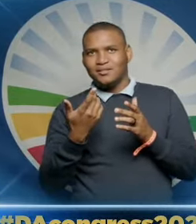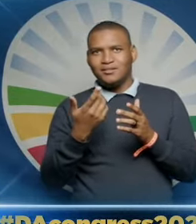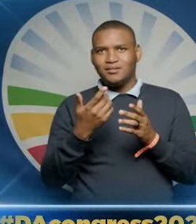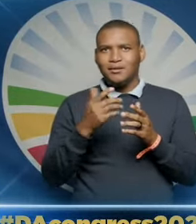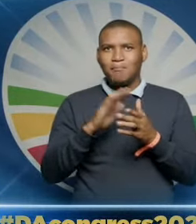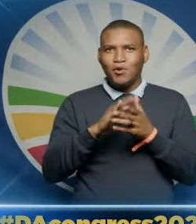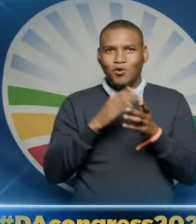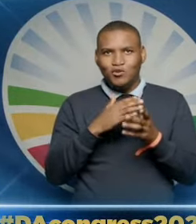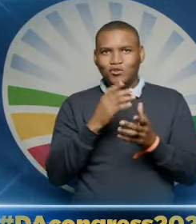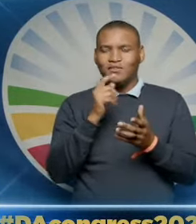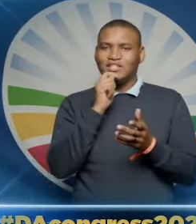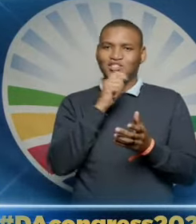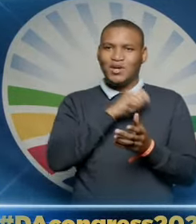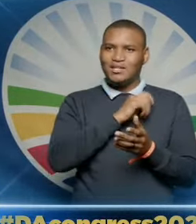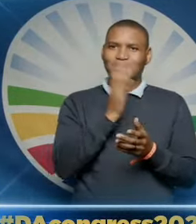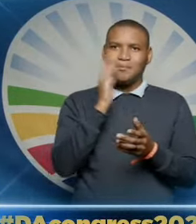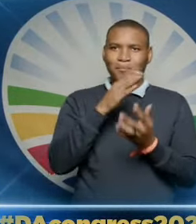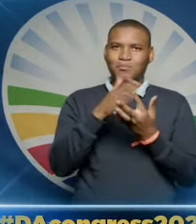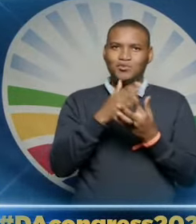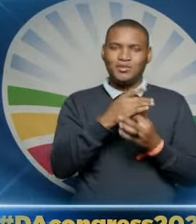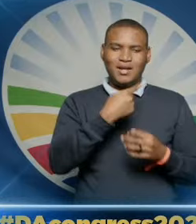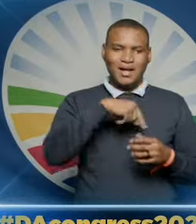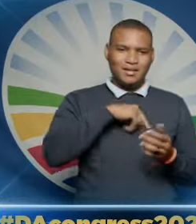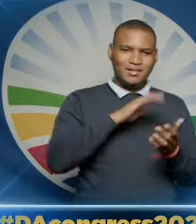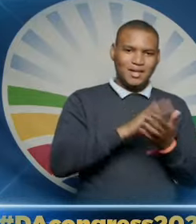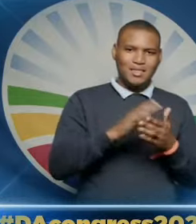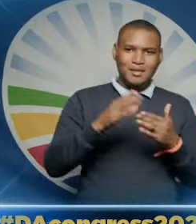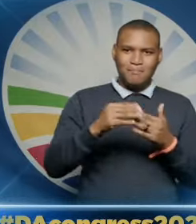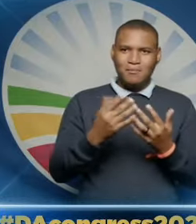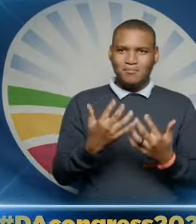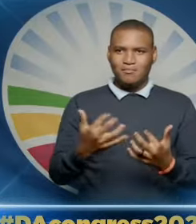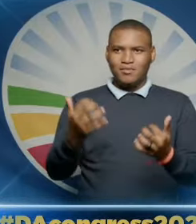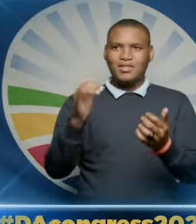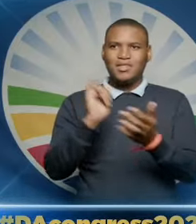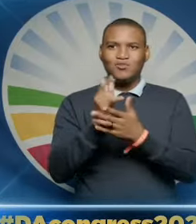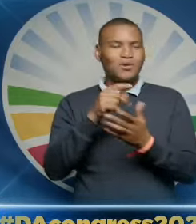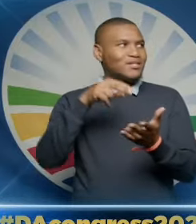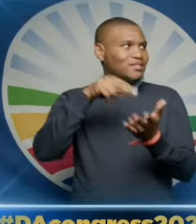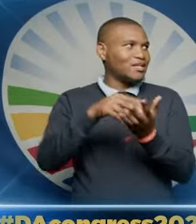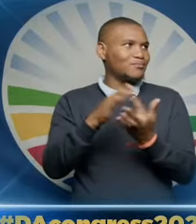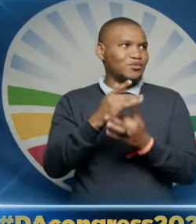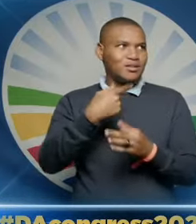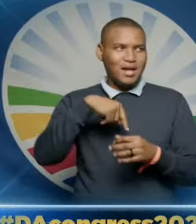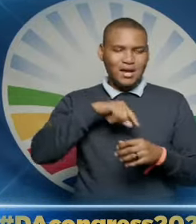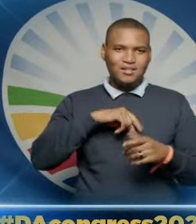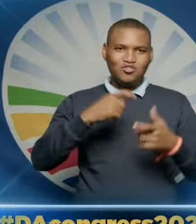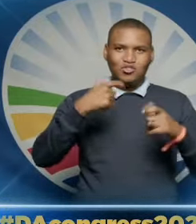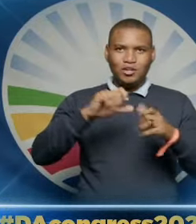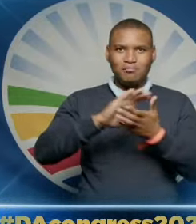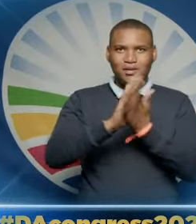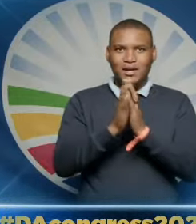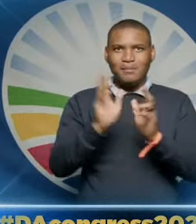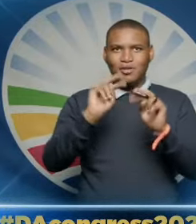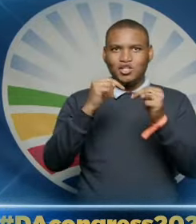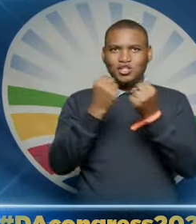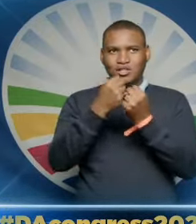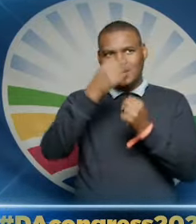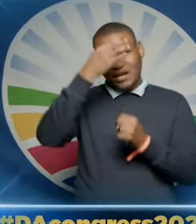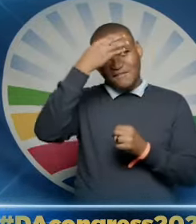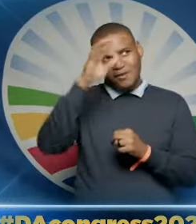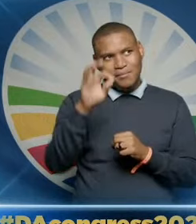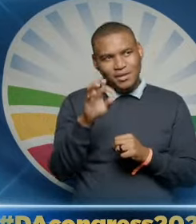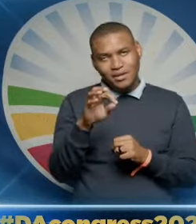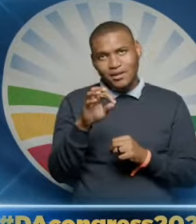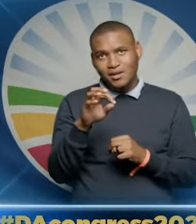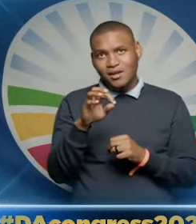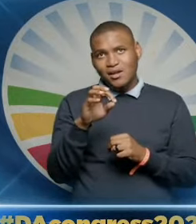that exists between us and the electorate. And this is what stands between us and our chances of becoming a national government.